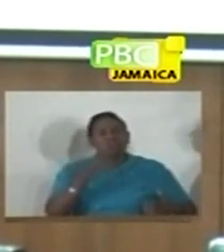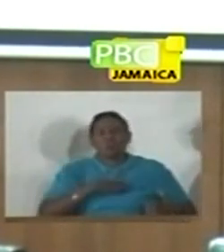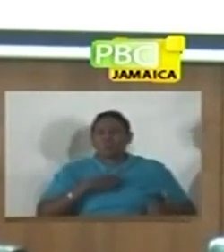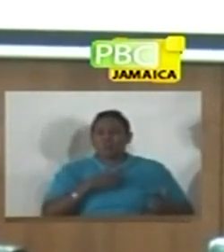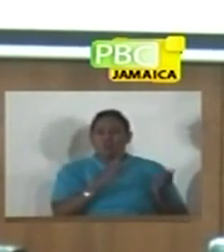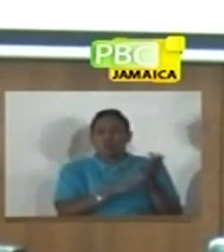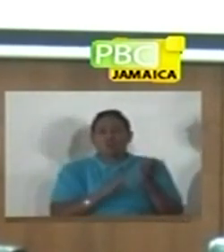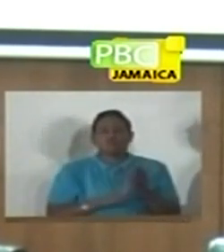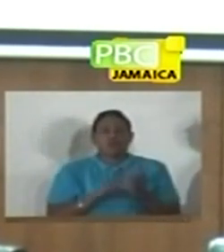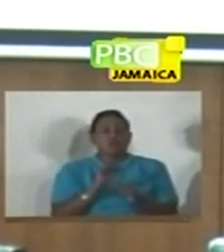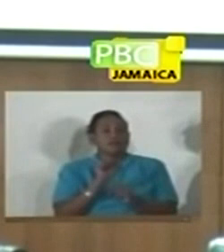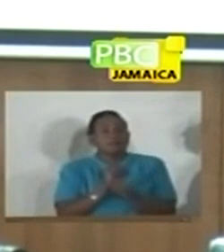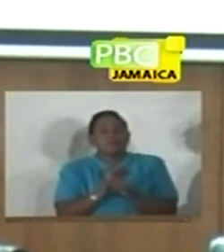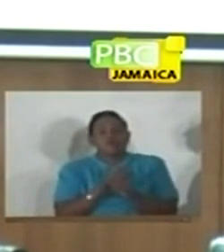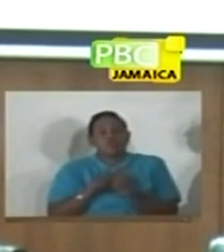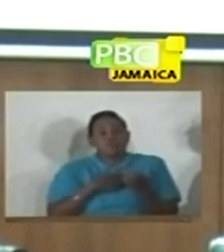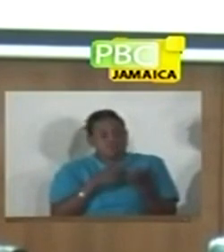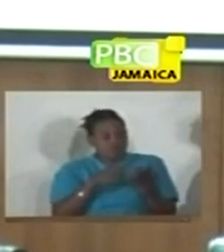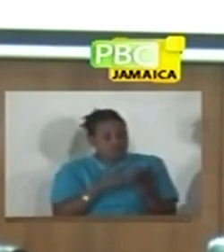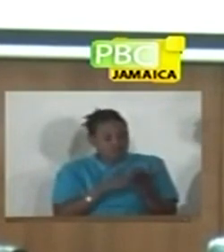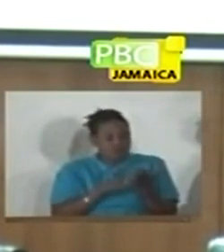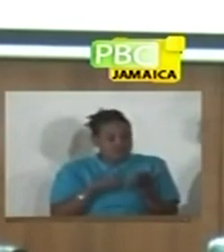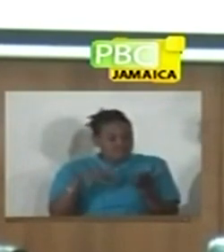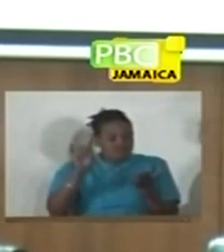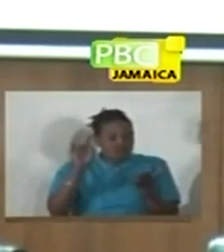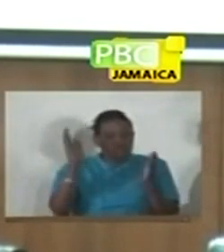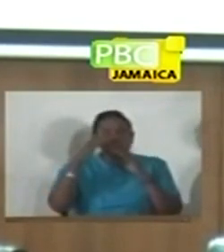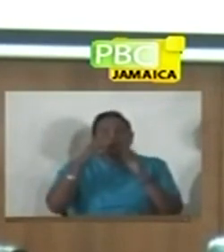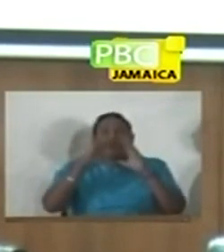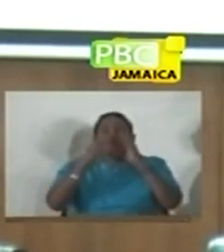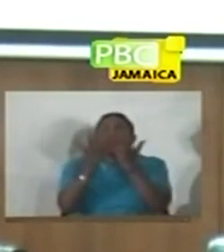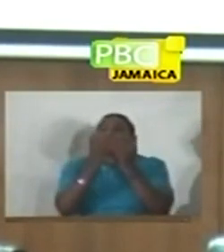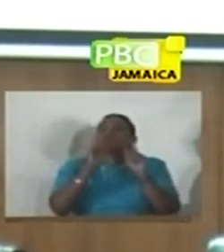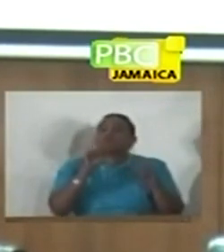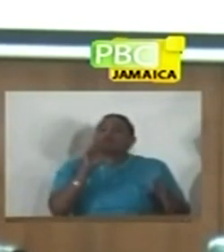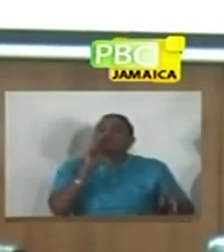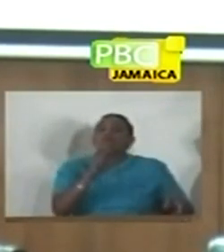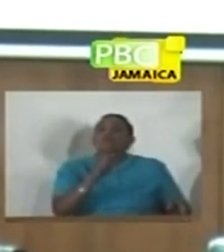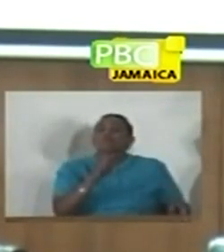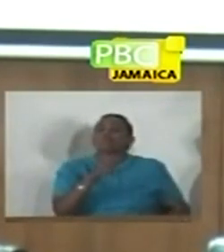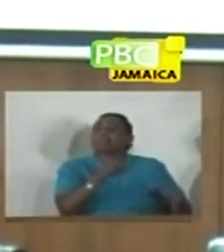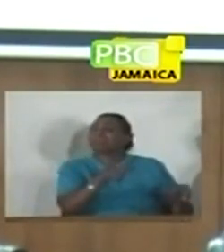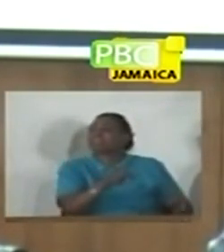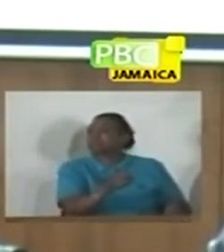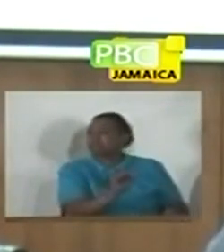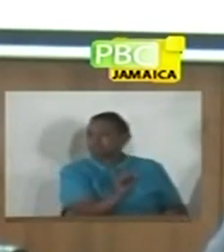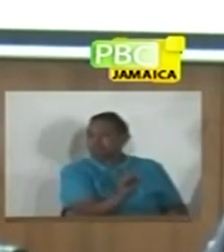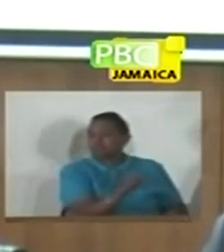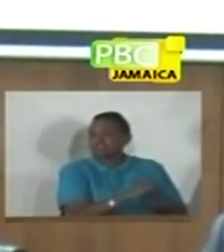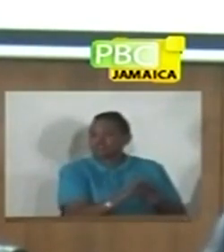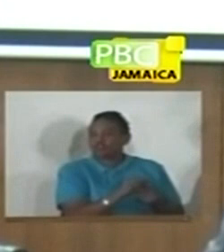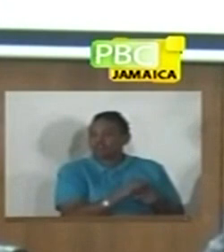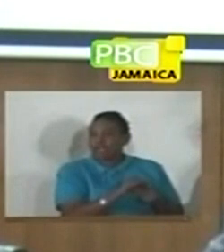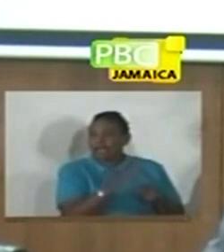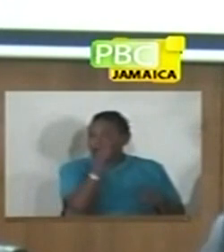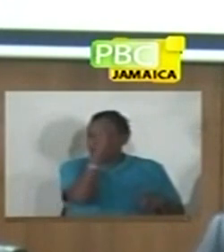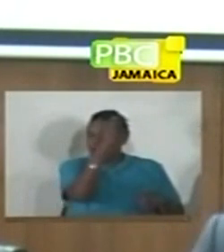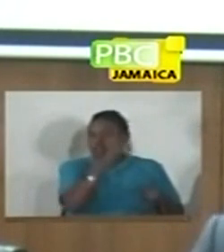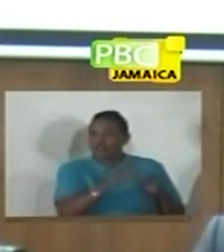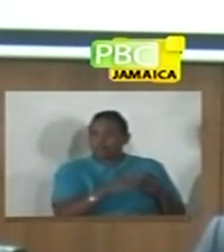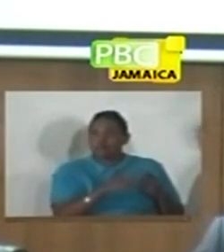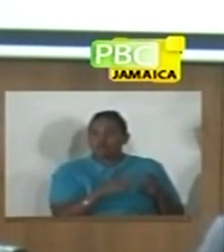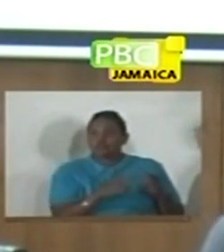contract employment. We also find troubling global reports which points to underinvestment in training, innovation, and